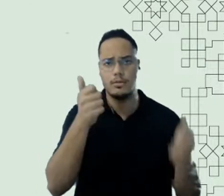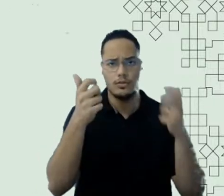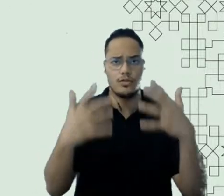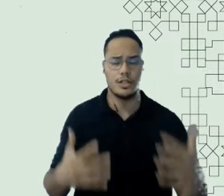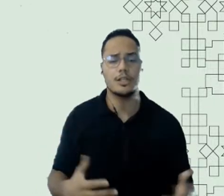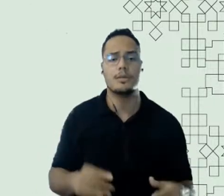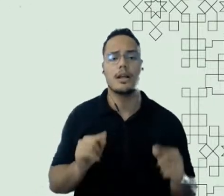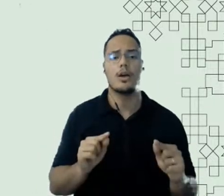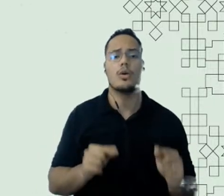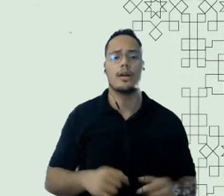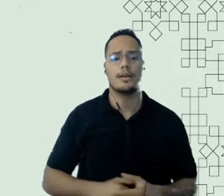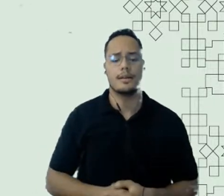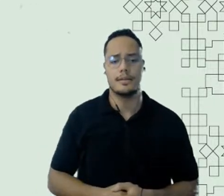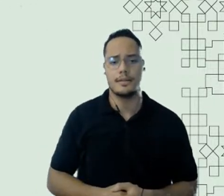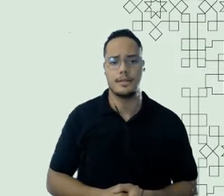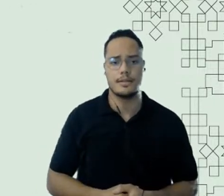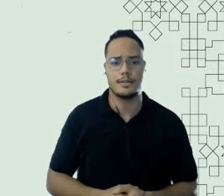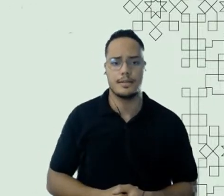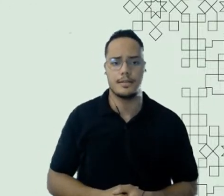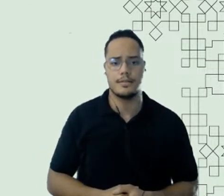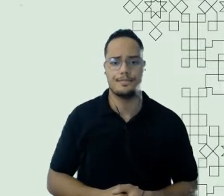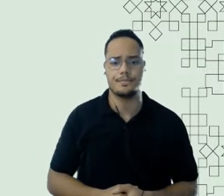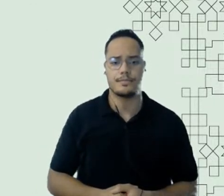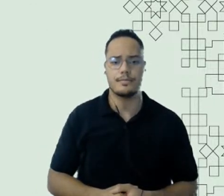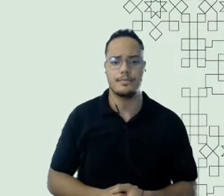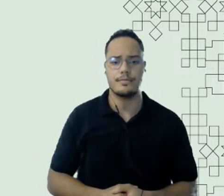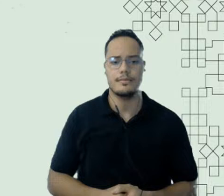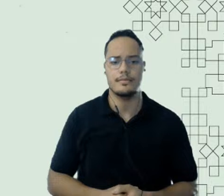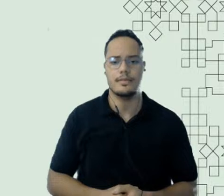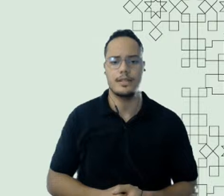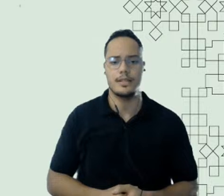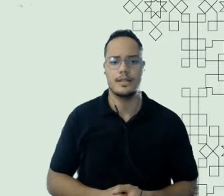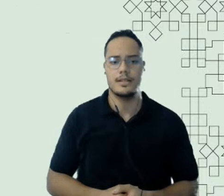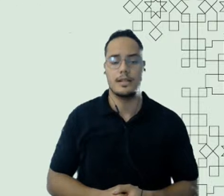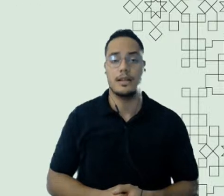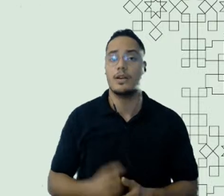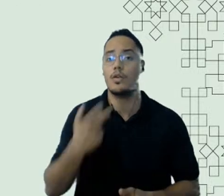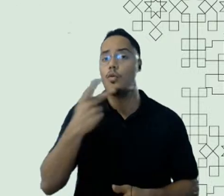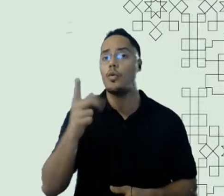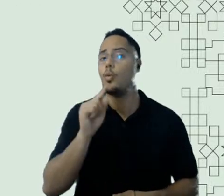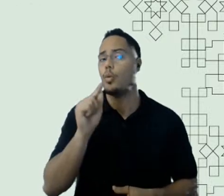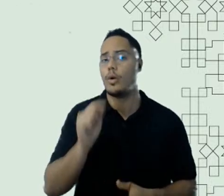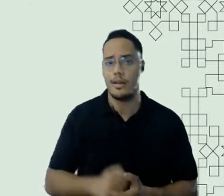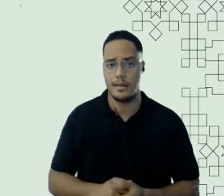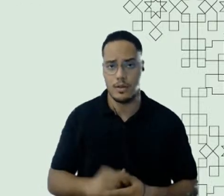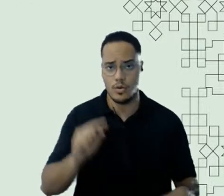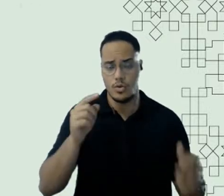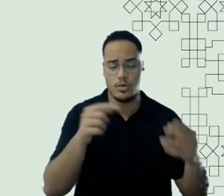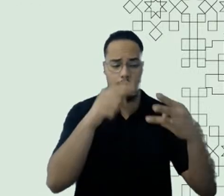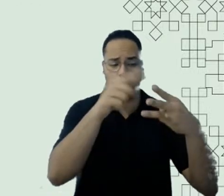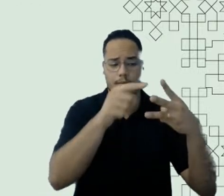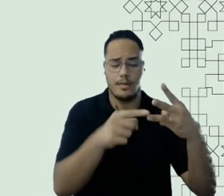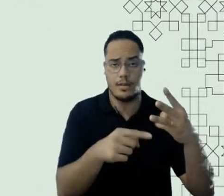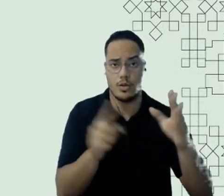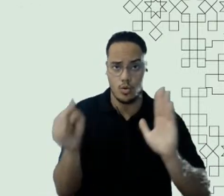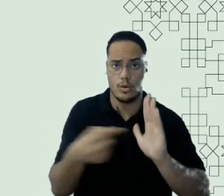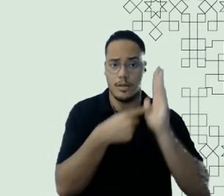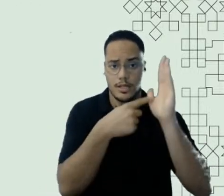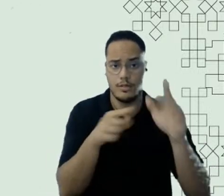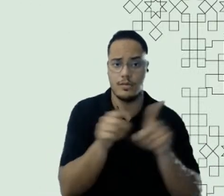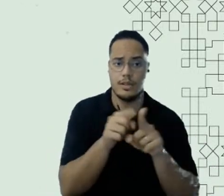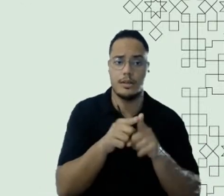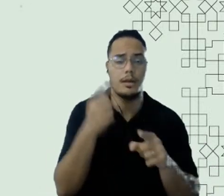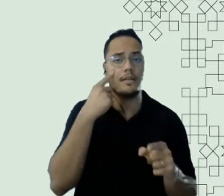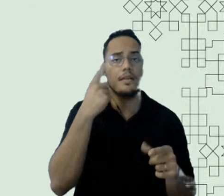objective and just point out at the provisions that appear in the directive, but then I will develop a bit more the Article 17.